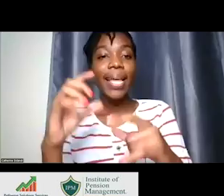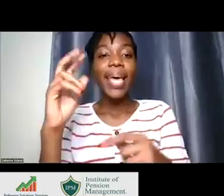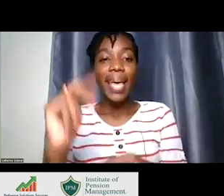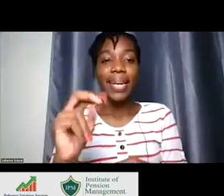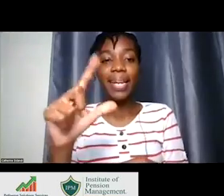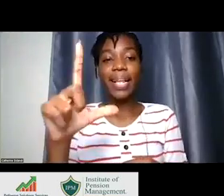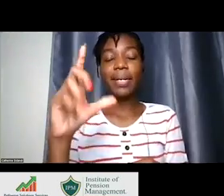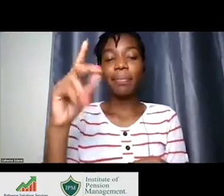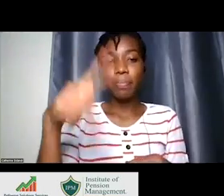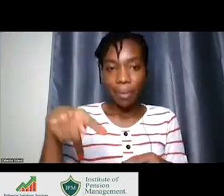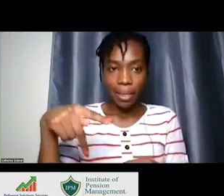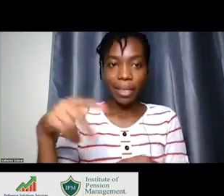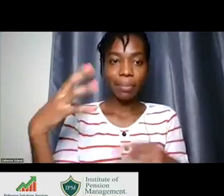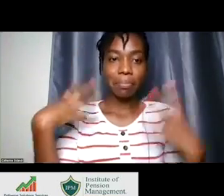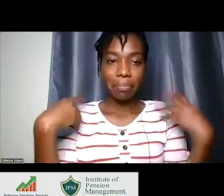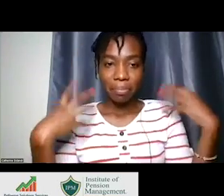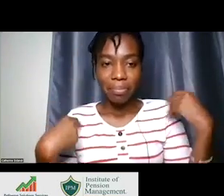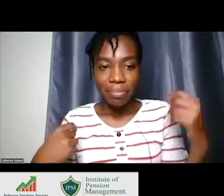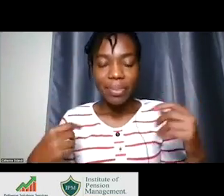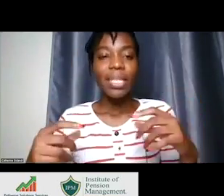practitioner, certified life and master